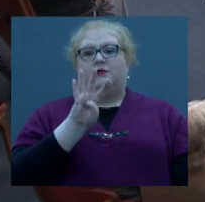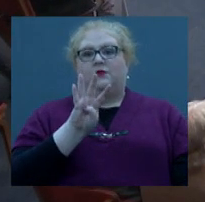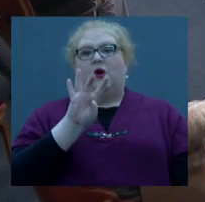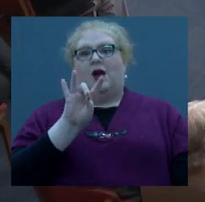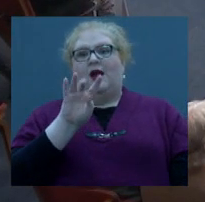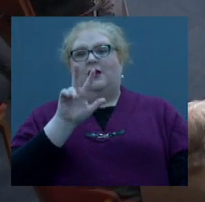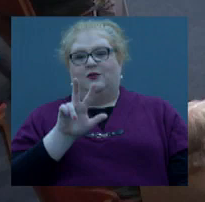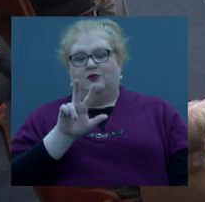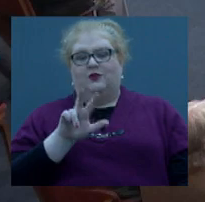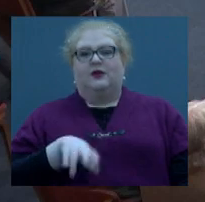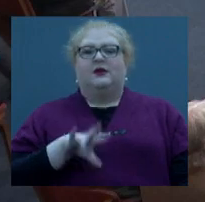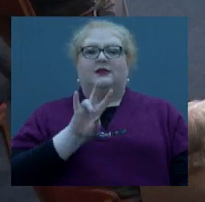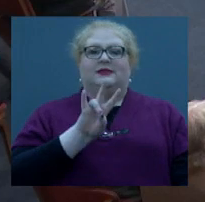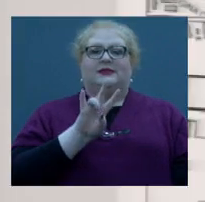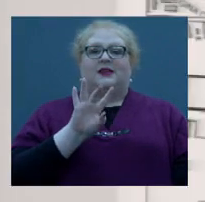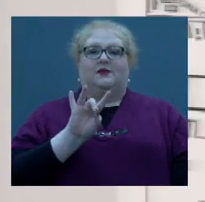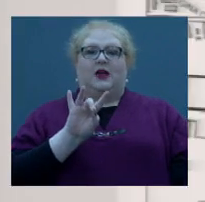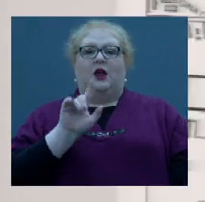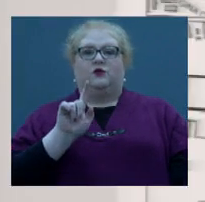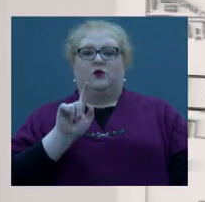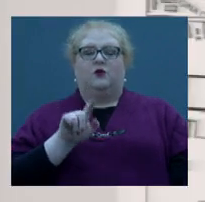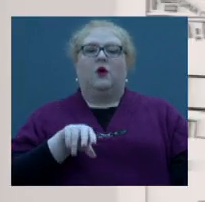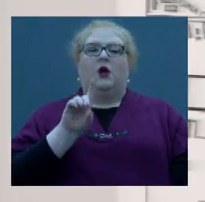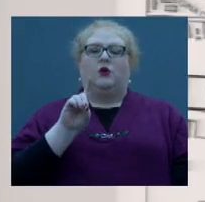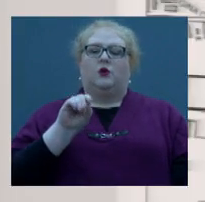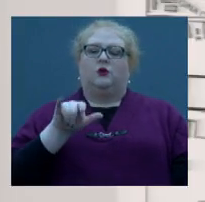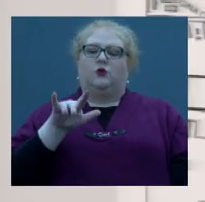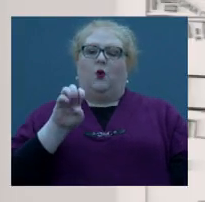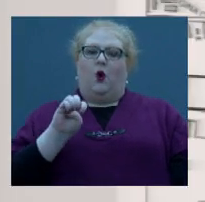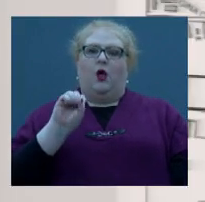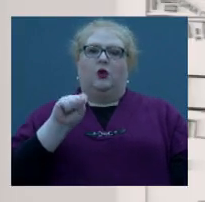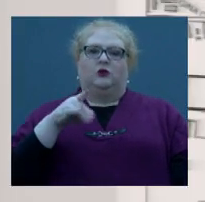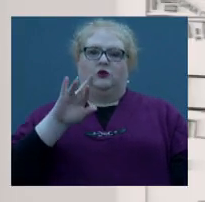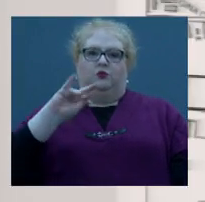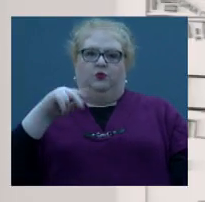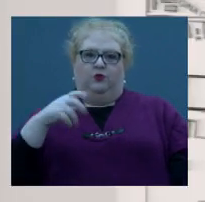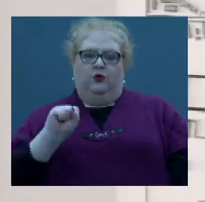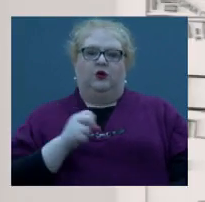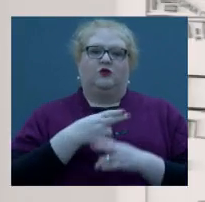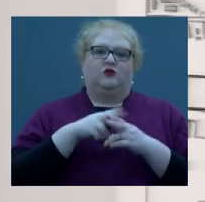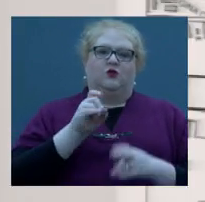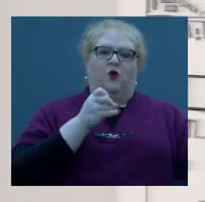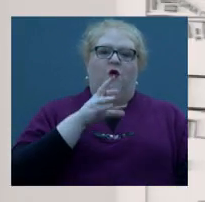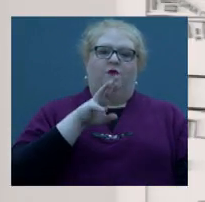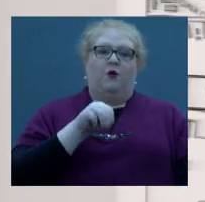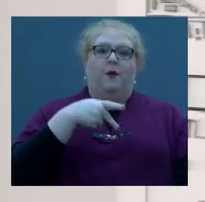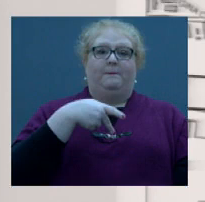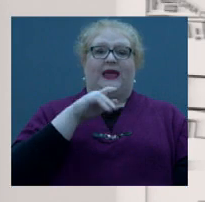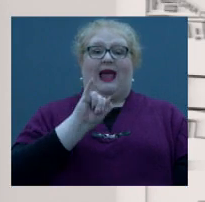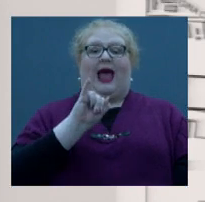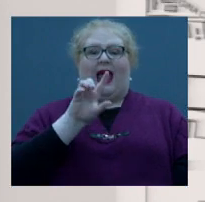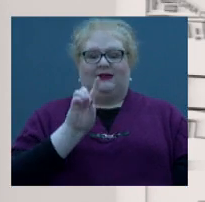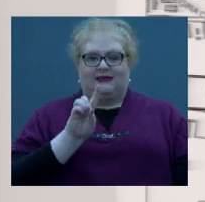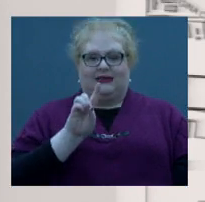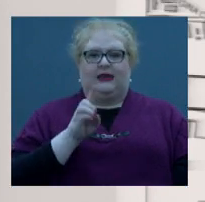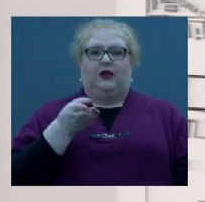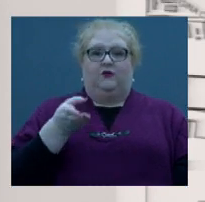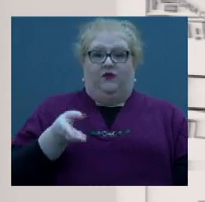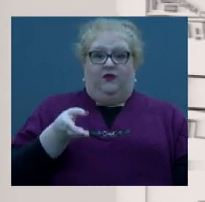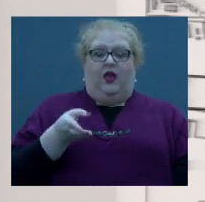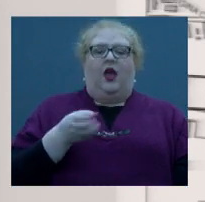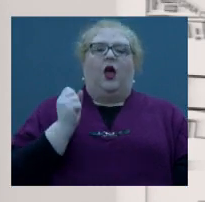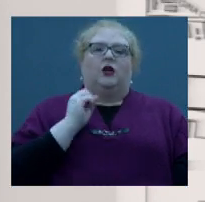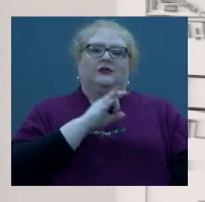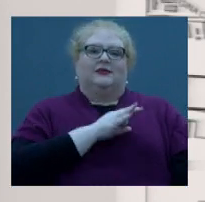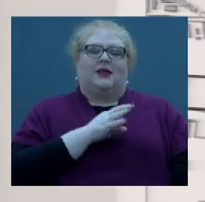Z-9483, 7821 Doyle Springs Road, short form PID, located at 7821 Doyle Springs Road.